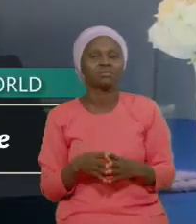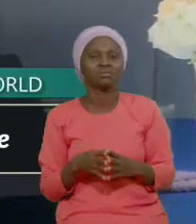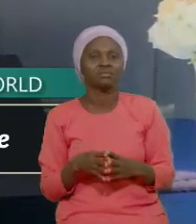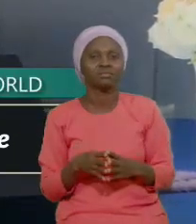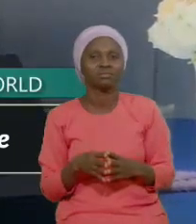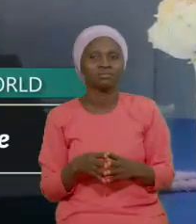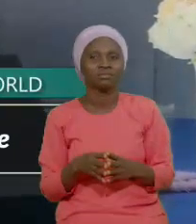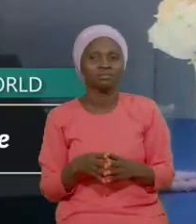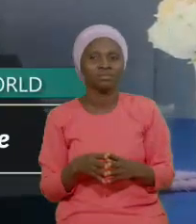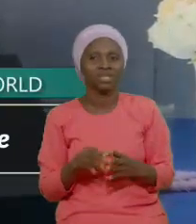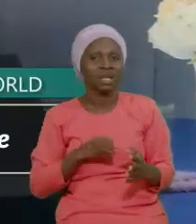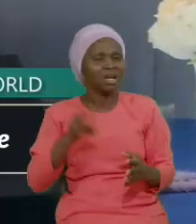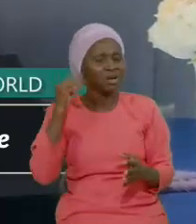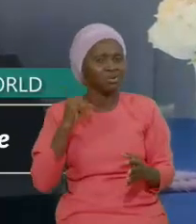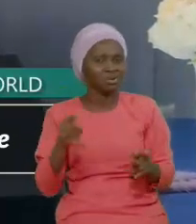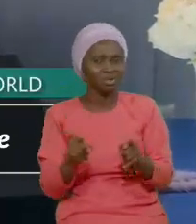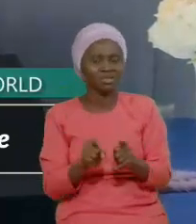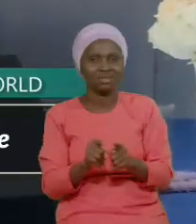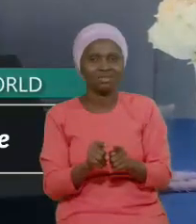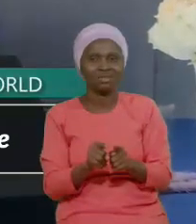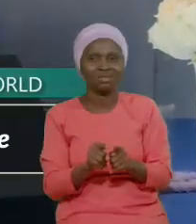I was like them, they were like me.